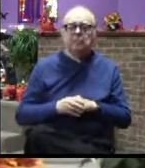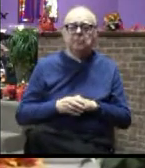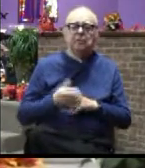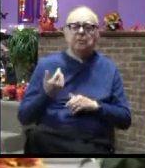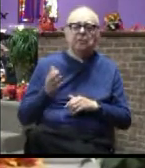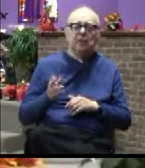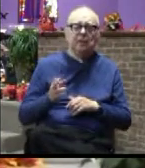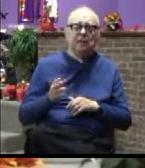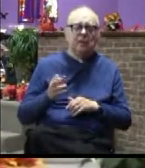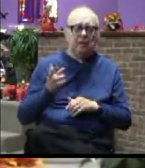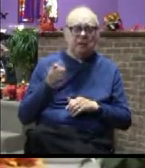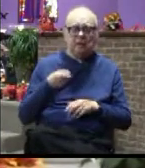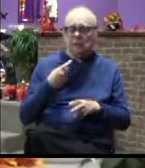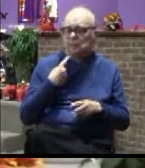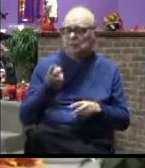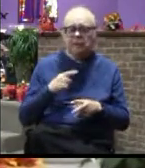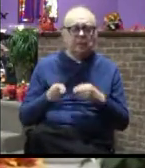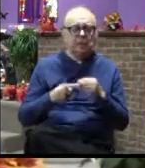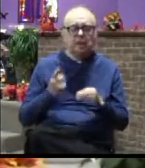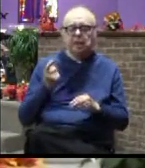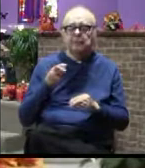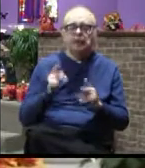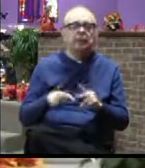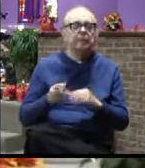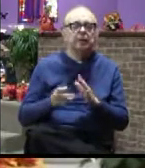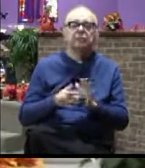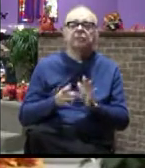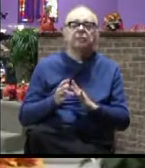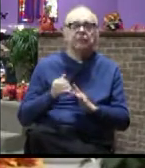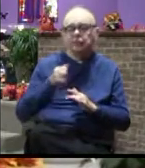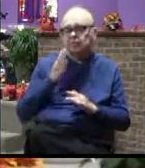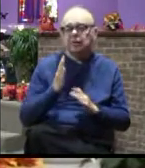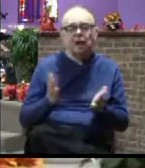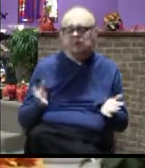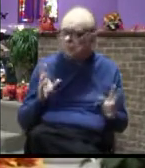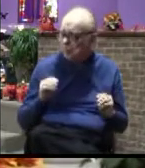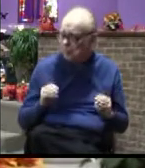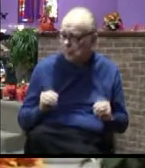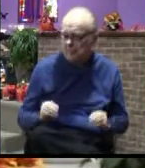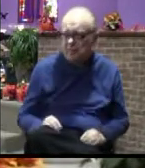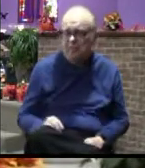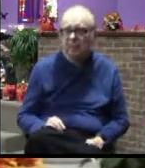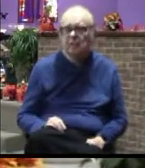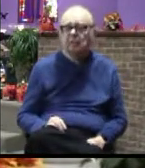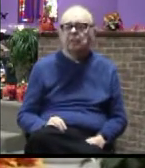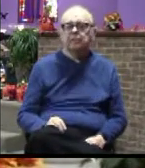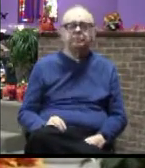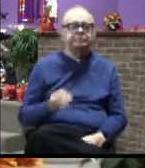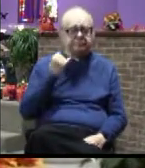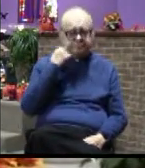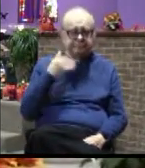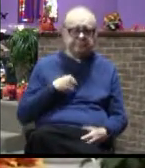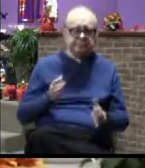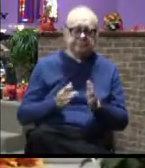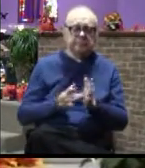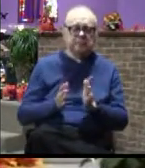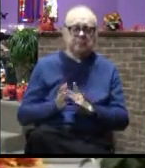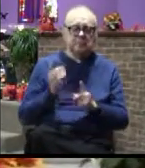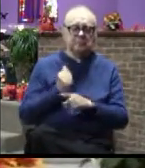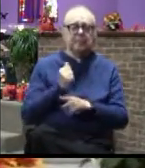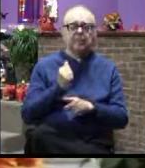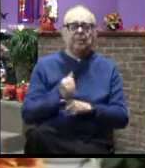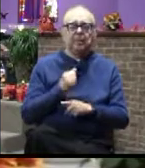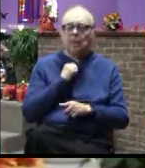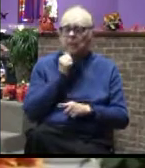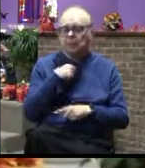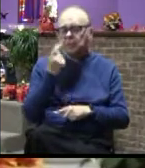He doesn't want you telling anybody about him. About Jesus. If you've got Jesus, keep it